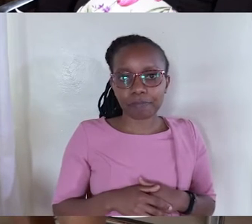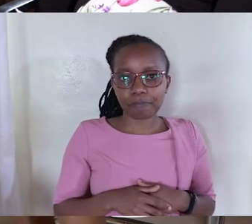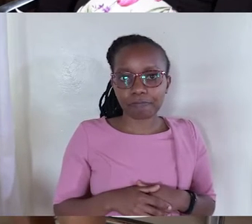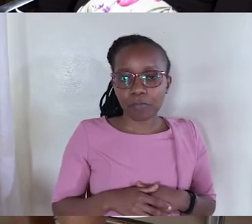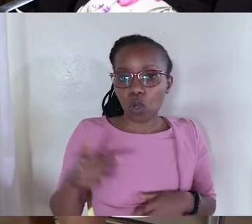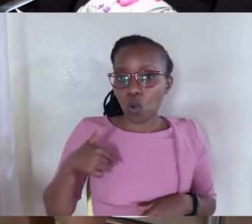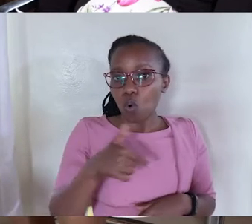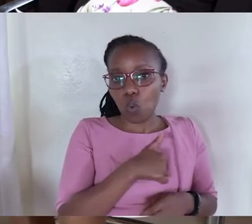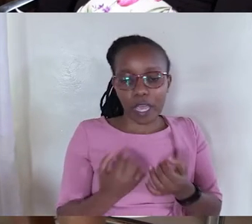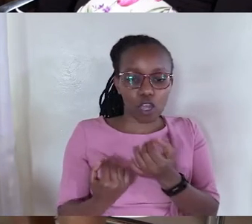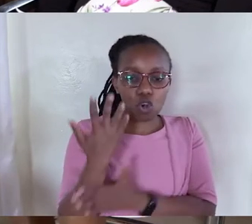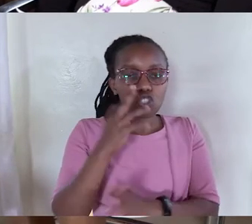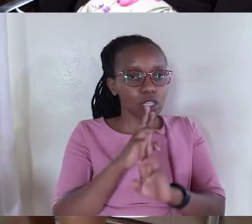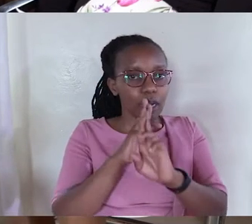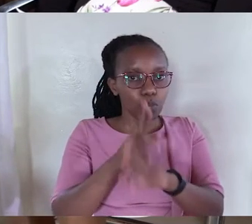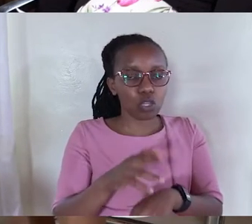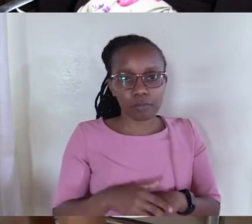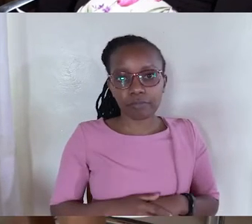We actually launched a report in